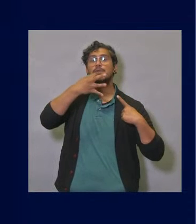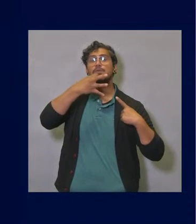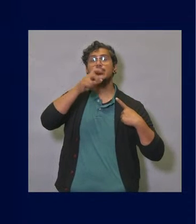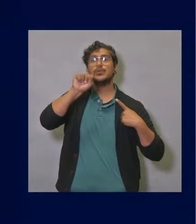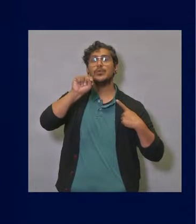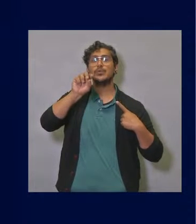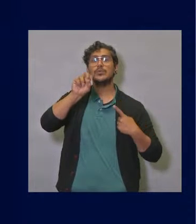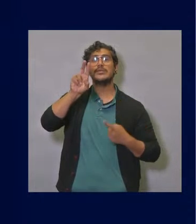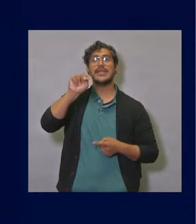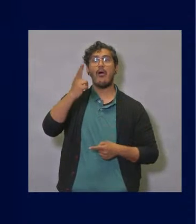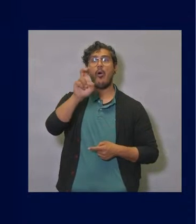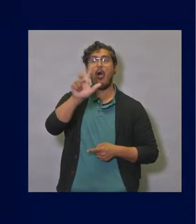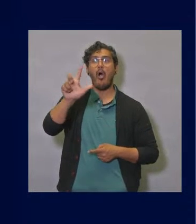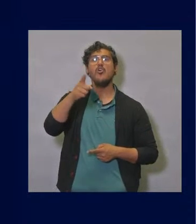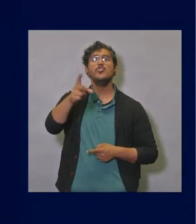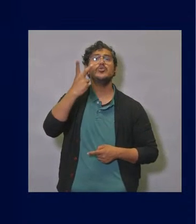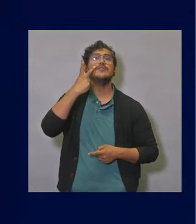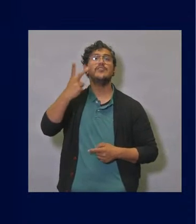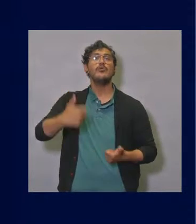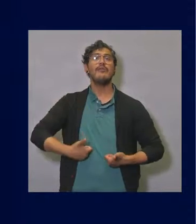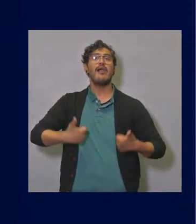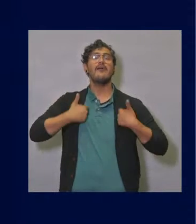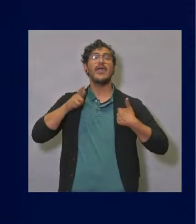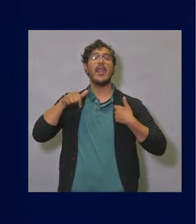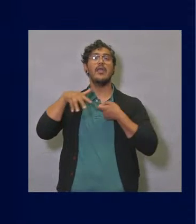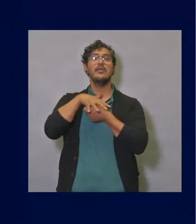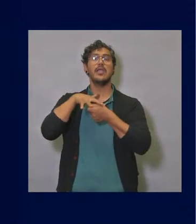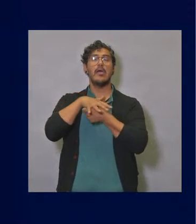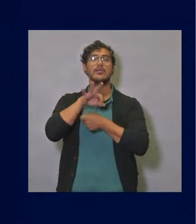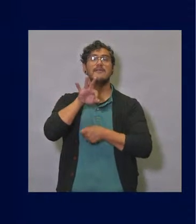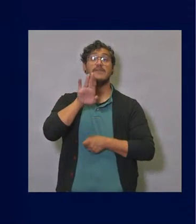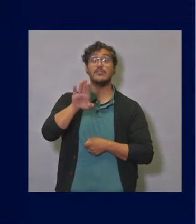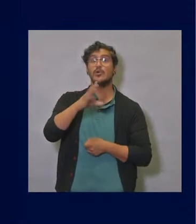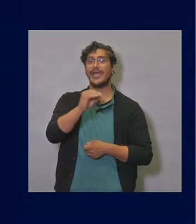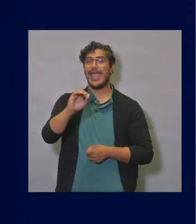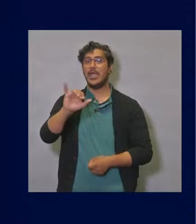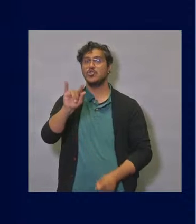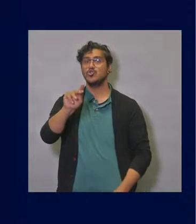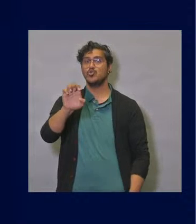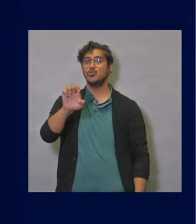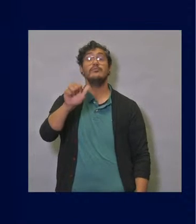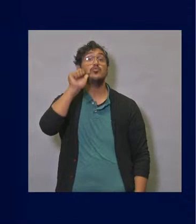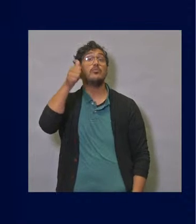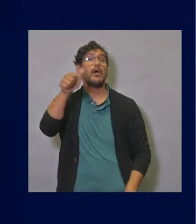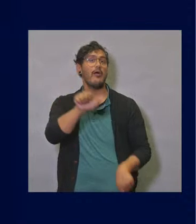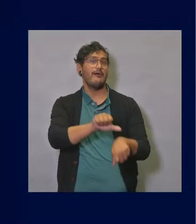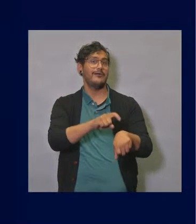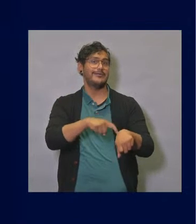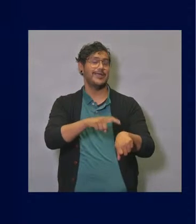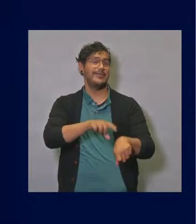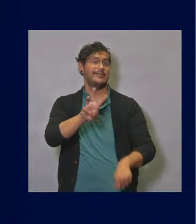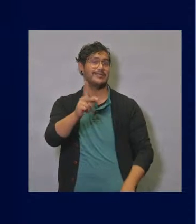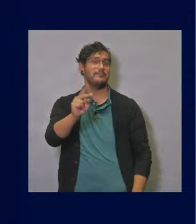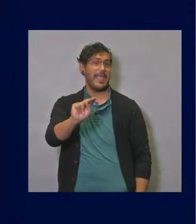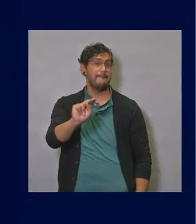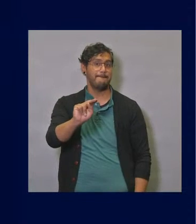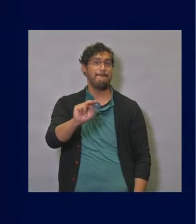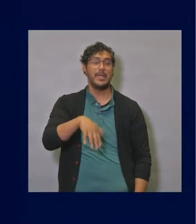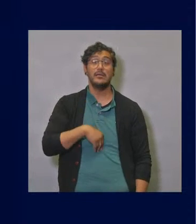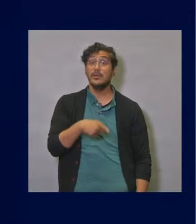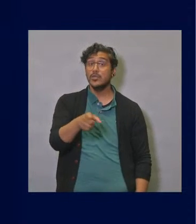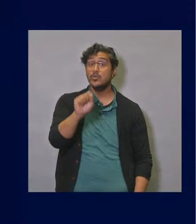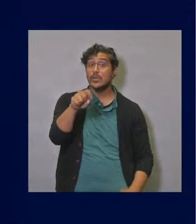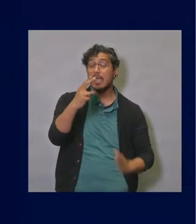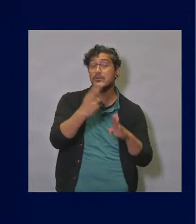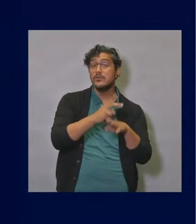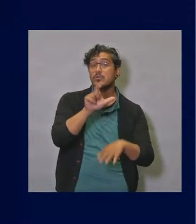hall, which you can view live at the LA County's Facebook and YouTube pages tomorrow at 6 p.m. You can use the link